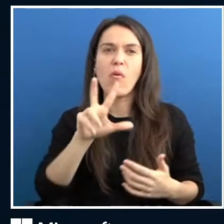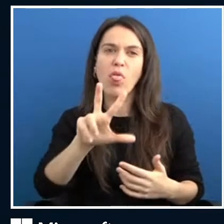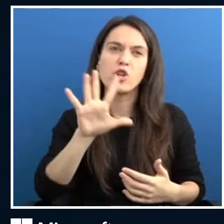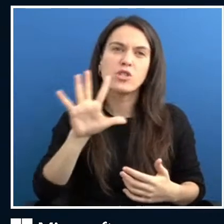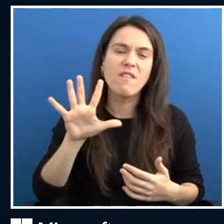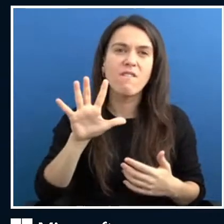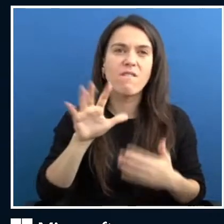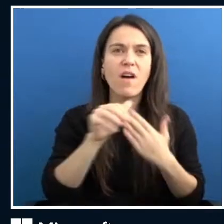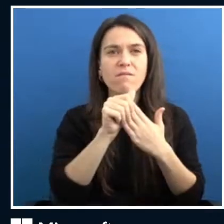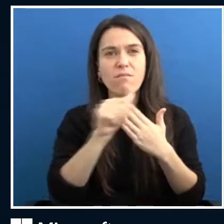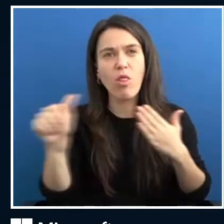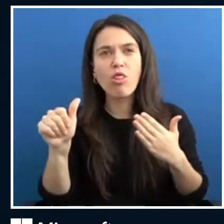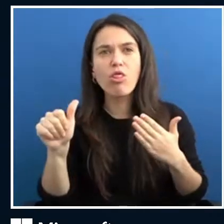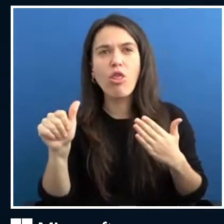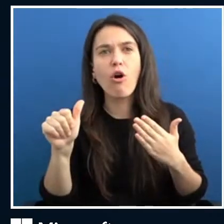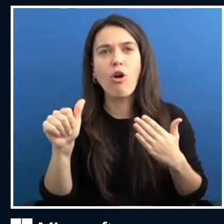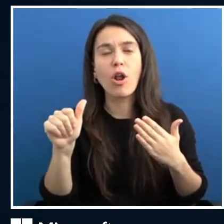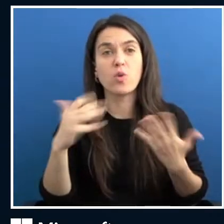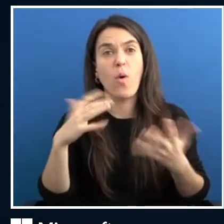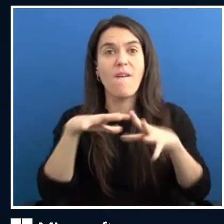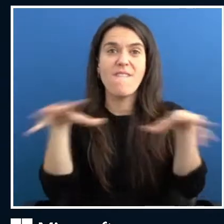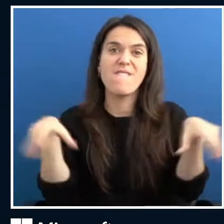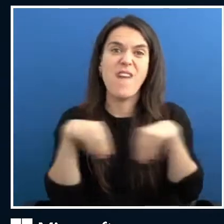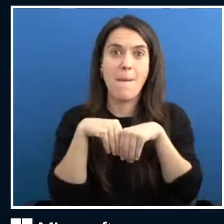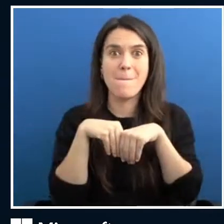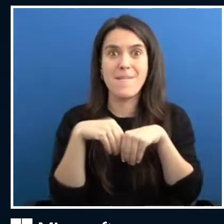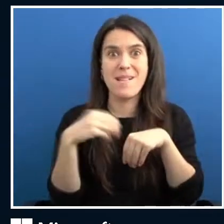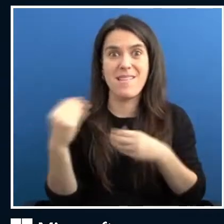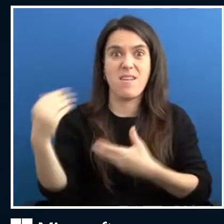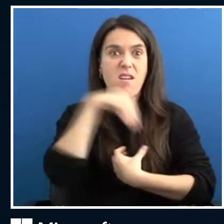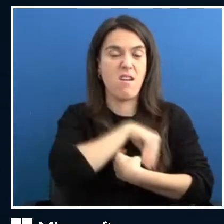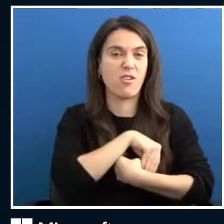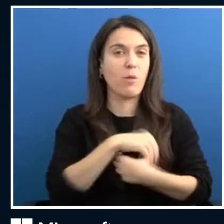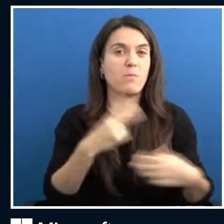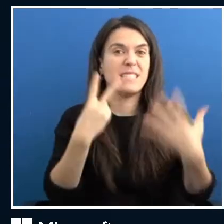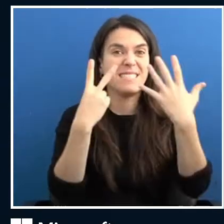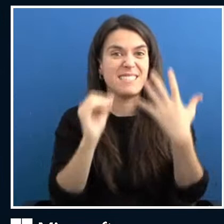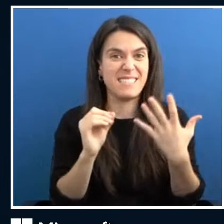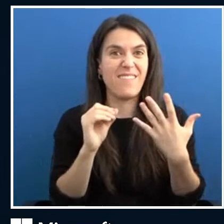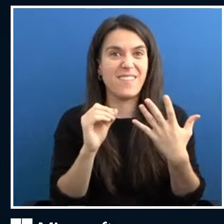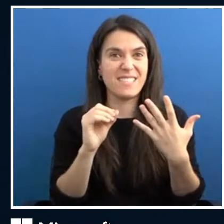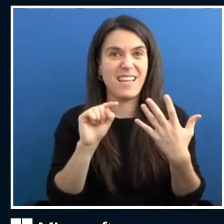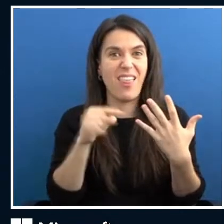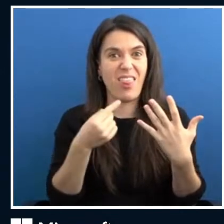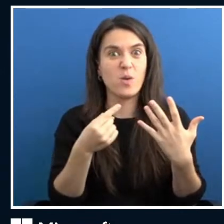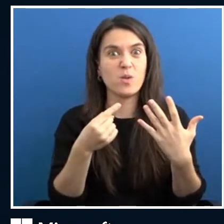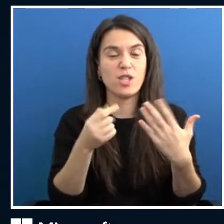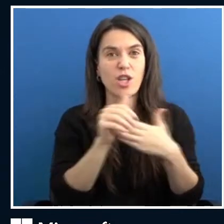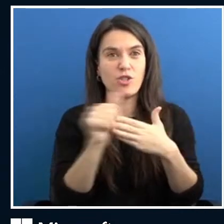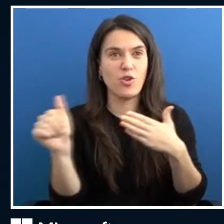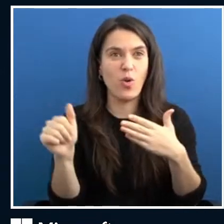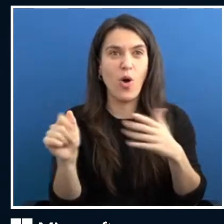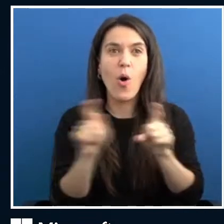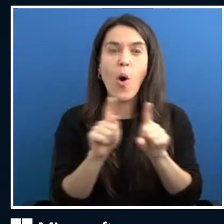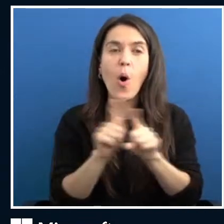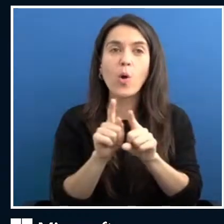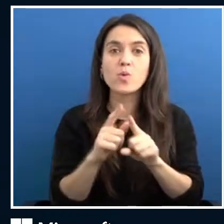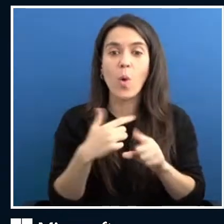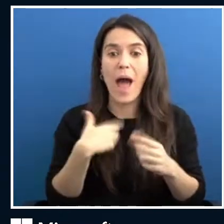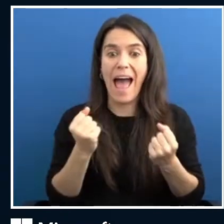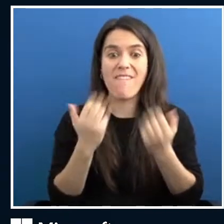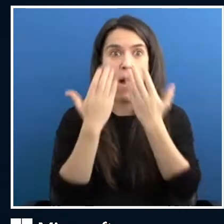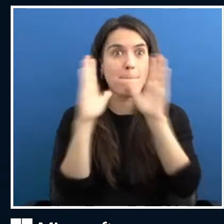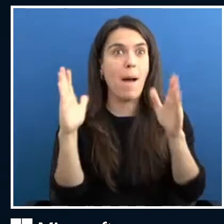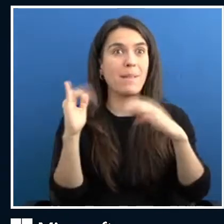family incomes of $70,000 and more. And those with public insurance are less likely to